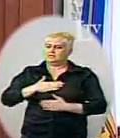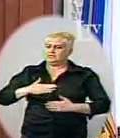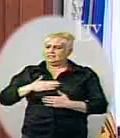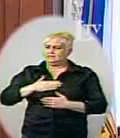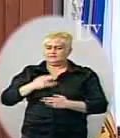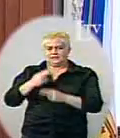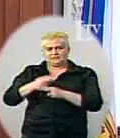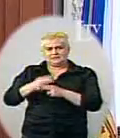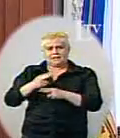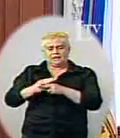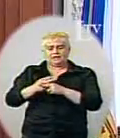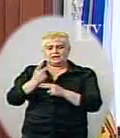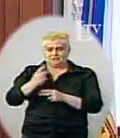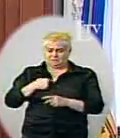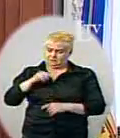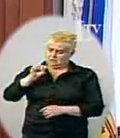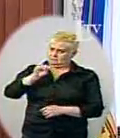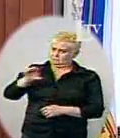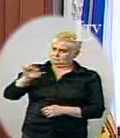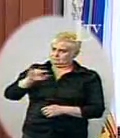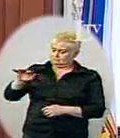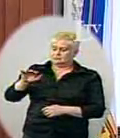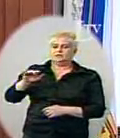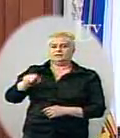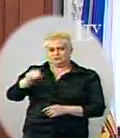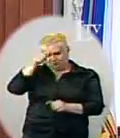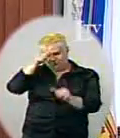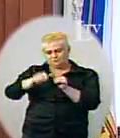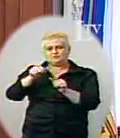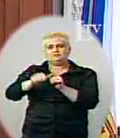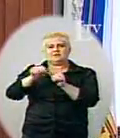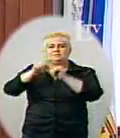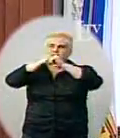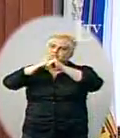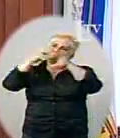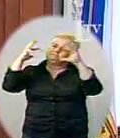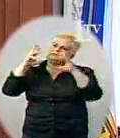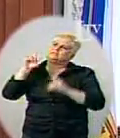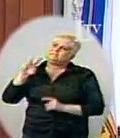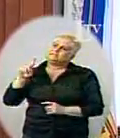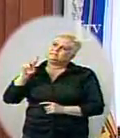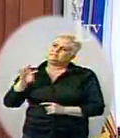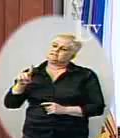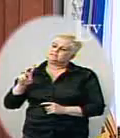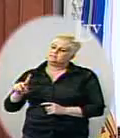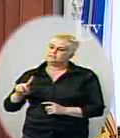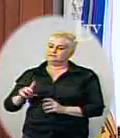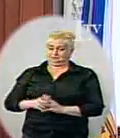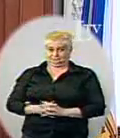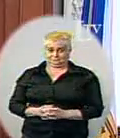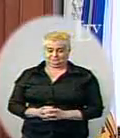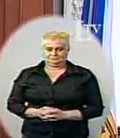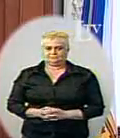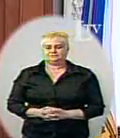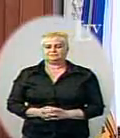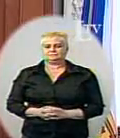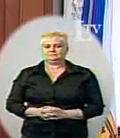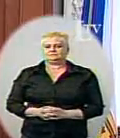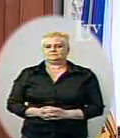whose contributions have fundamentally shaped this province across a wide variety of sectors.